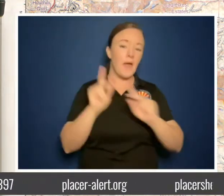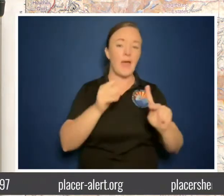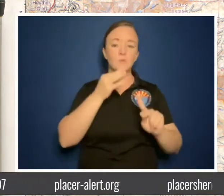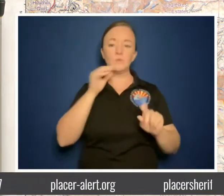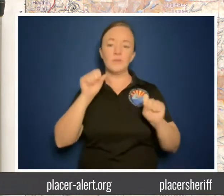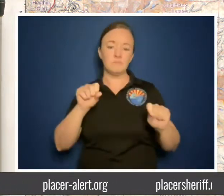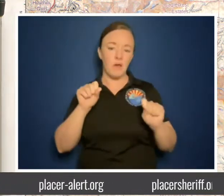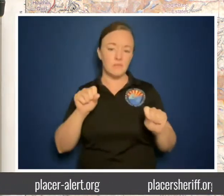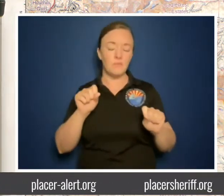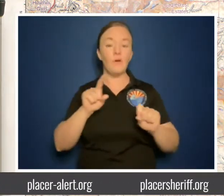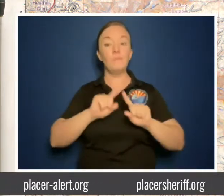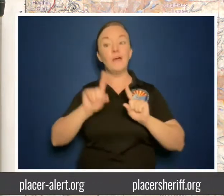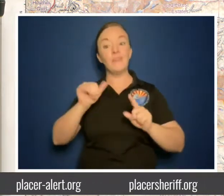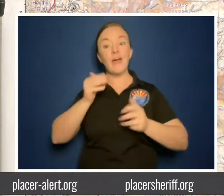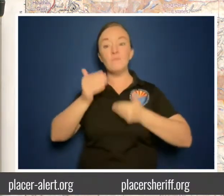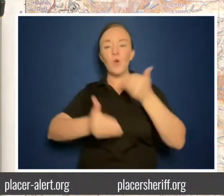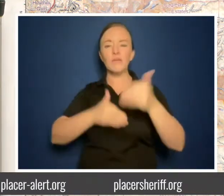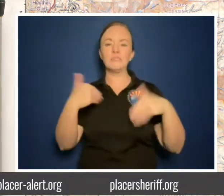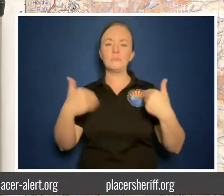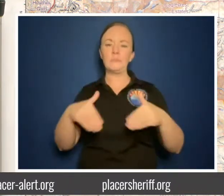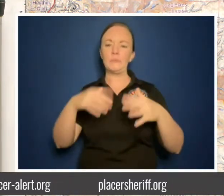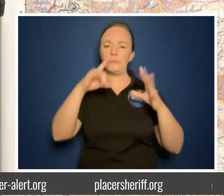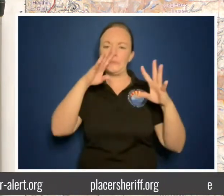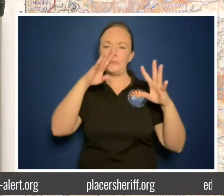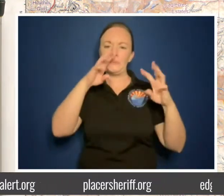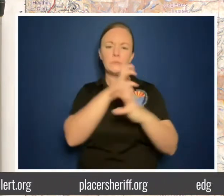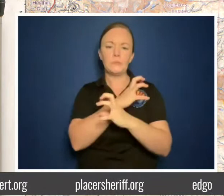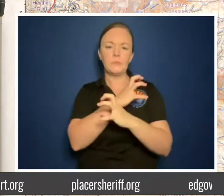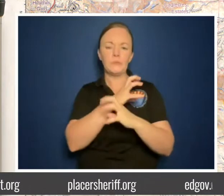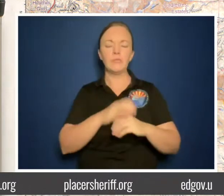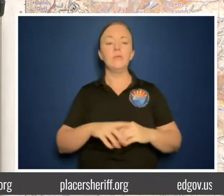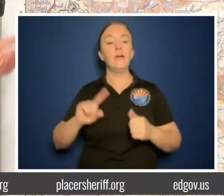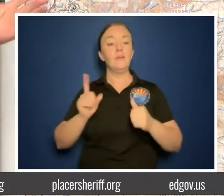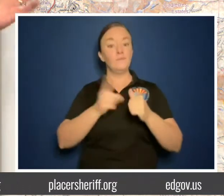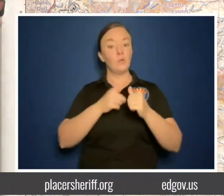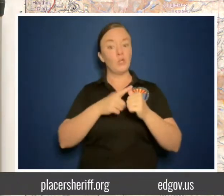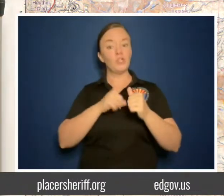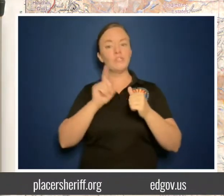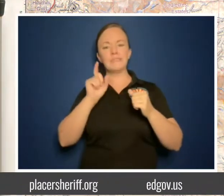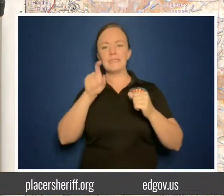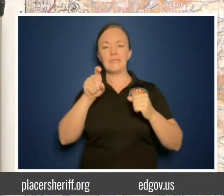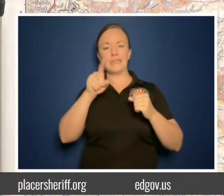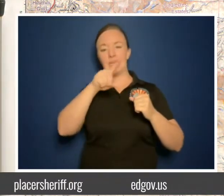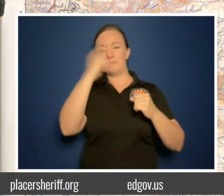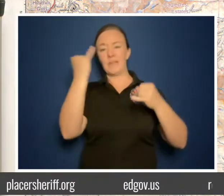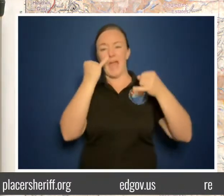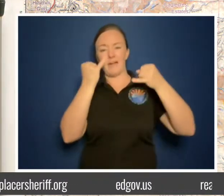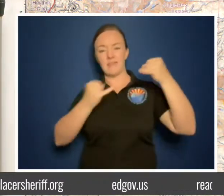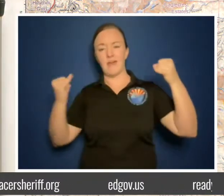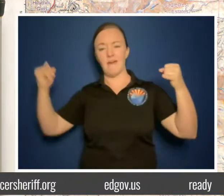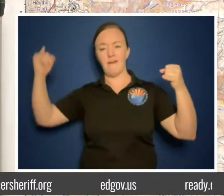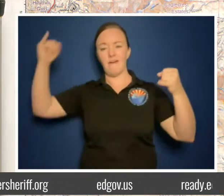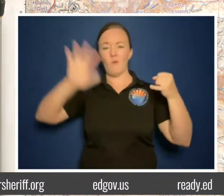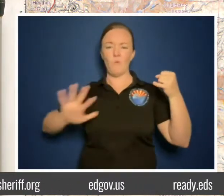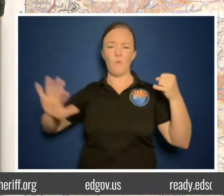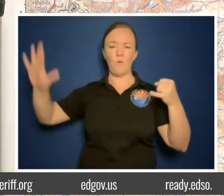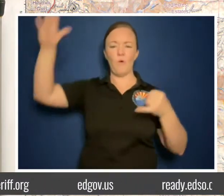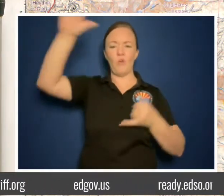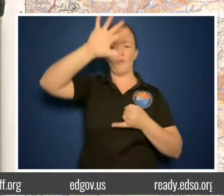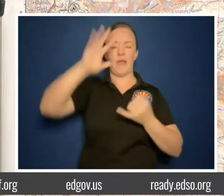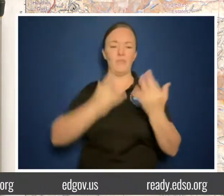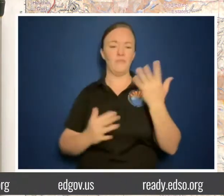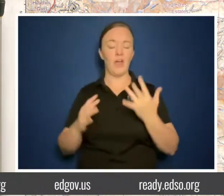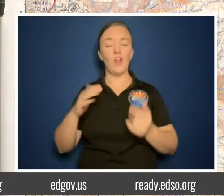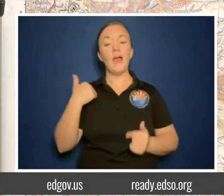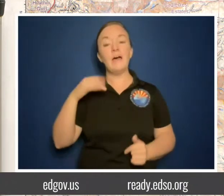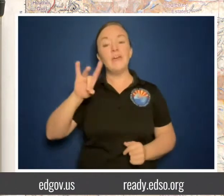that need to occur. First, the fire needs to be lined, and with currently over 80 miles of fire perimeter, all of which needs to